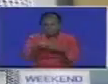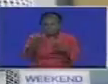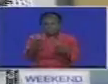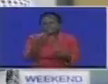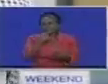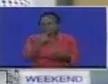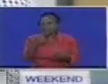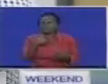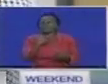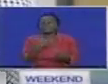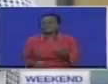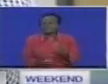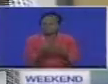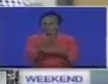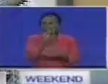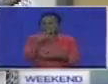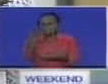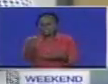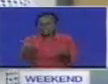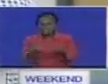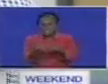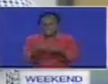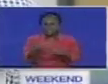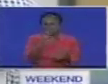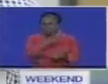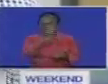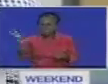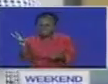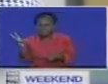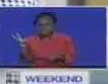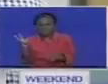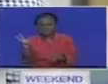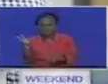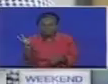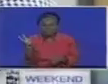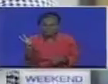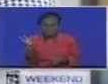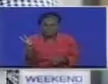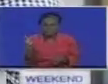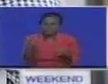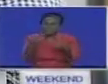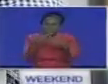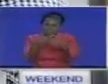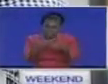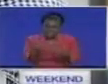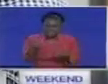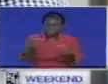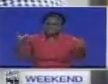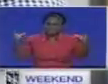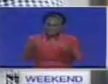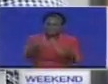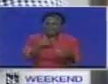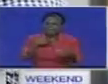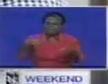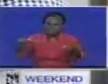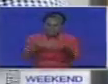province. We want to increase it in Western. Okay. And certain areas that didn't, you know, that we didn't get the kind of work that we expected. But it is a party that is founded on its membership. It